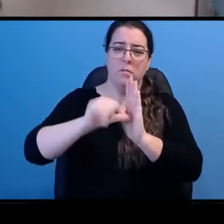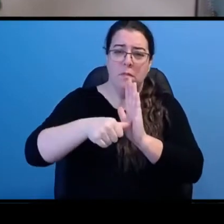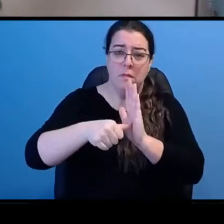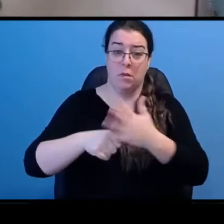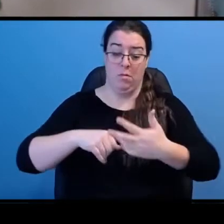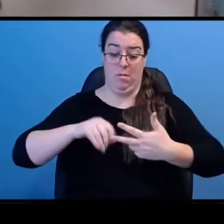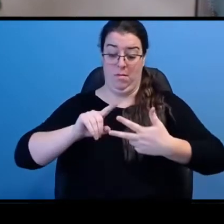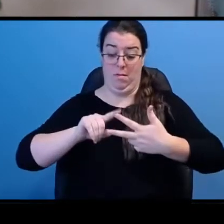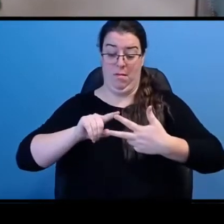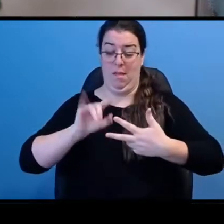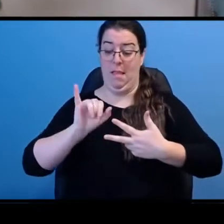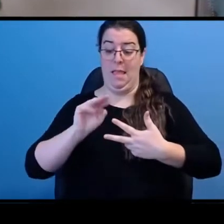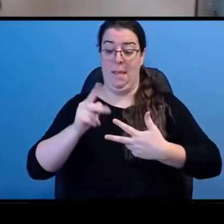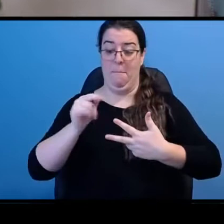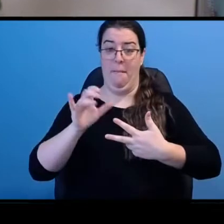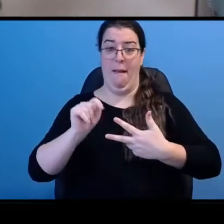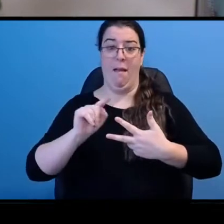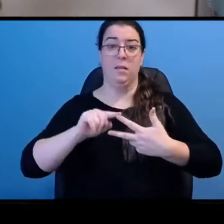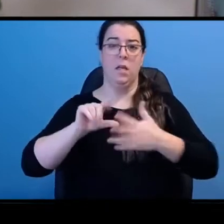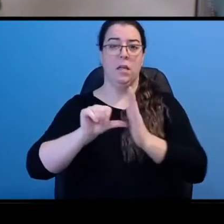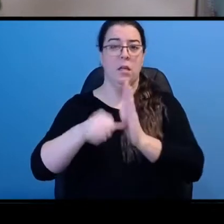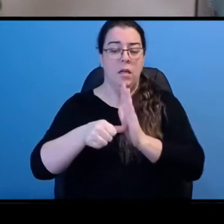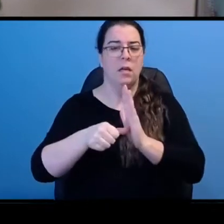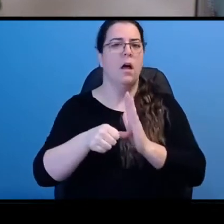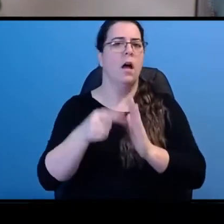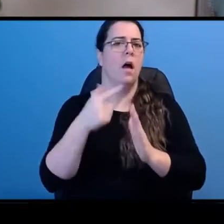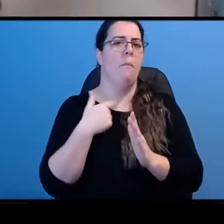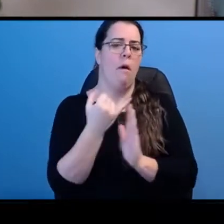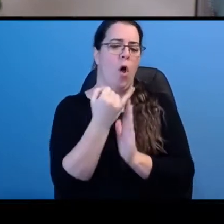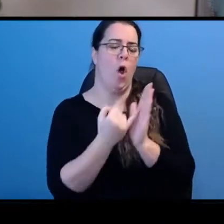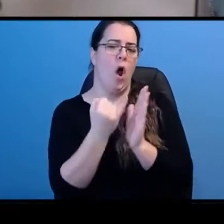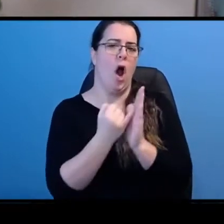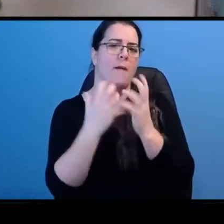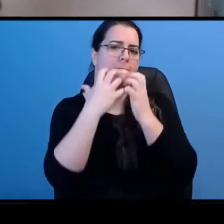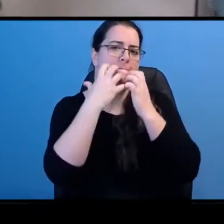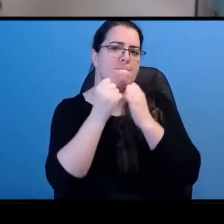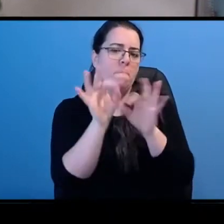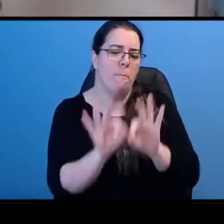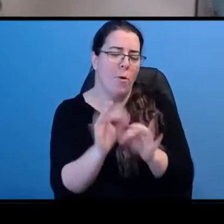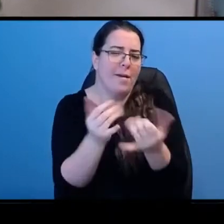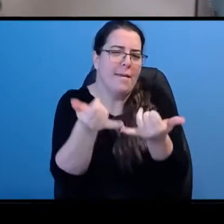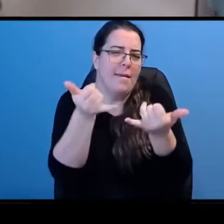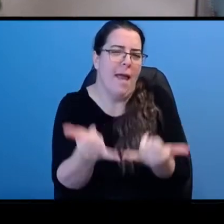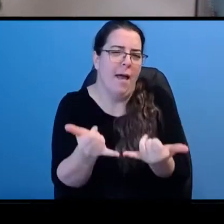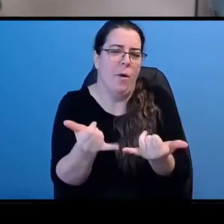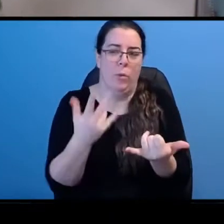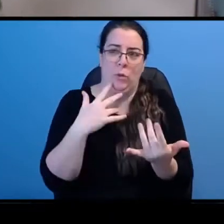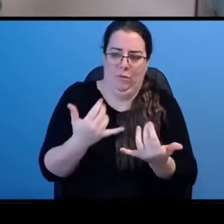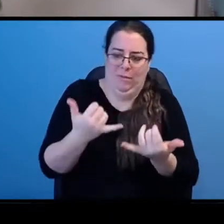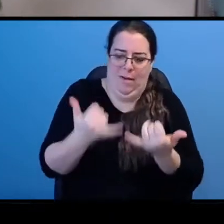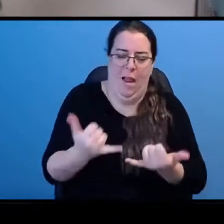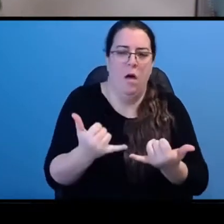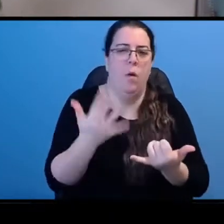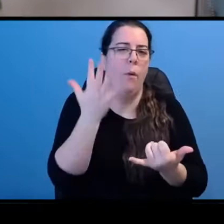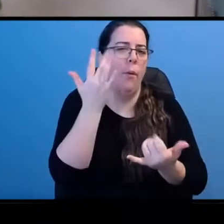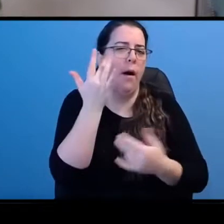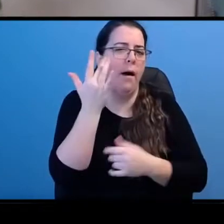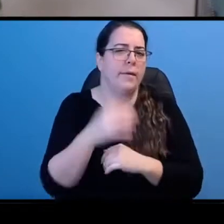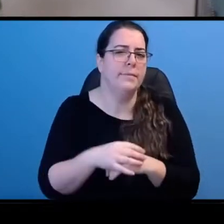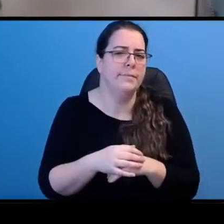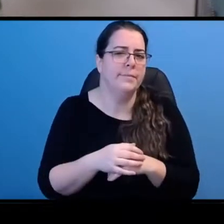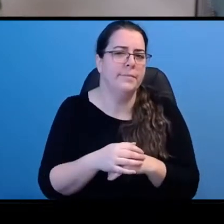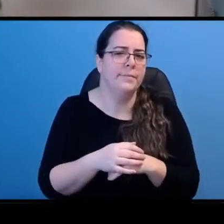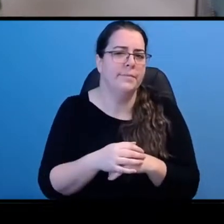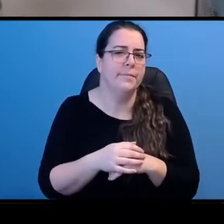the rationale. Not just what it is and how you're making it, but why it's important for it to be made